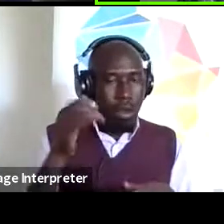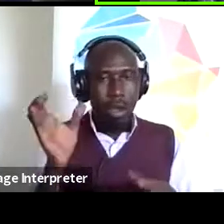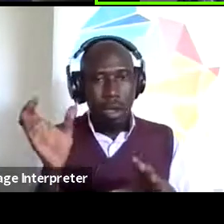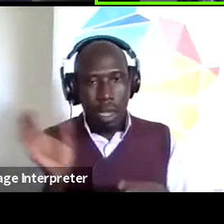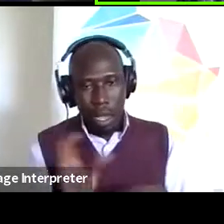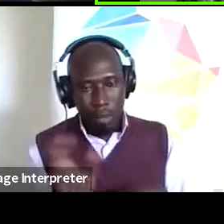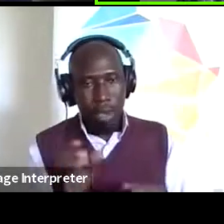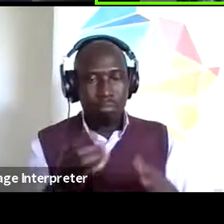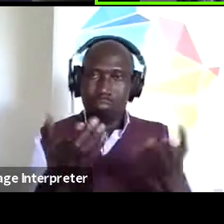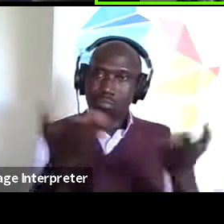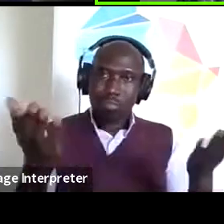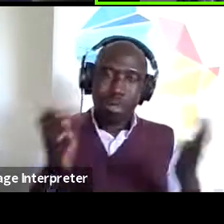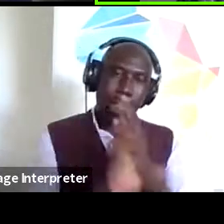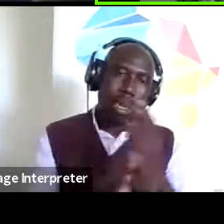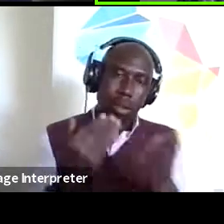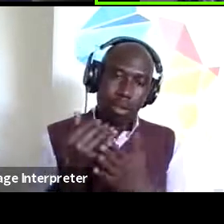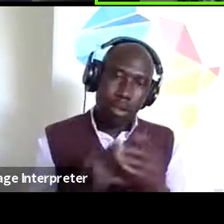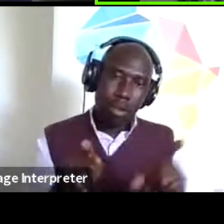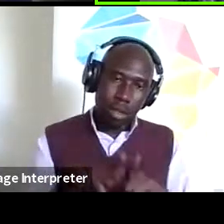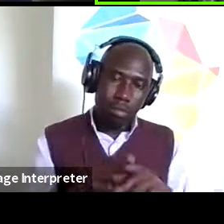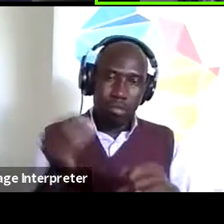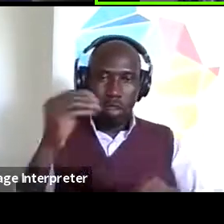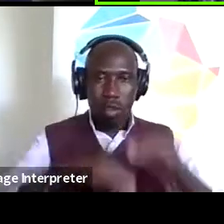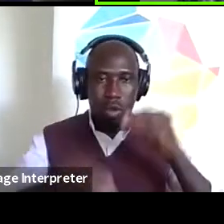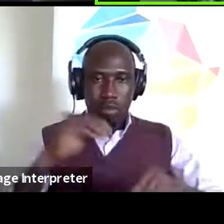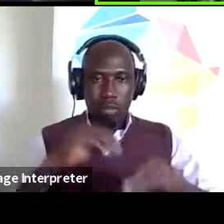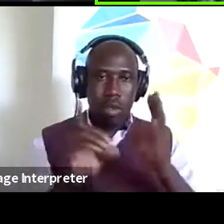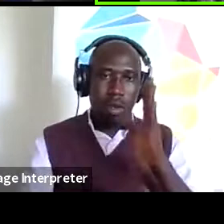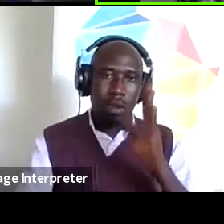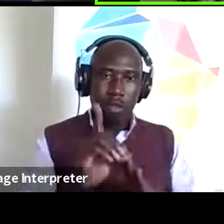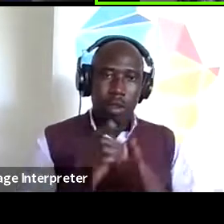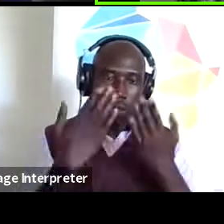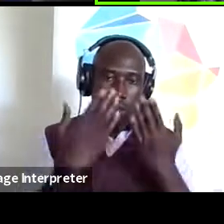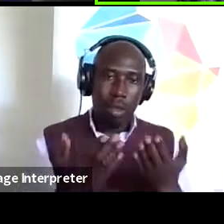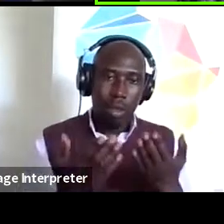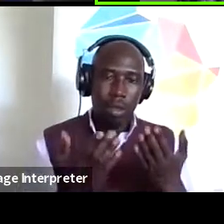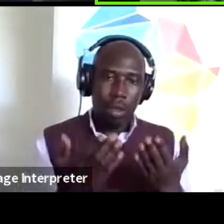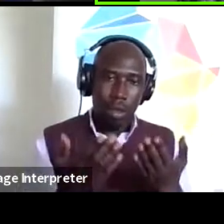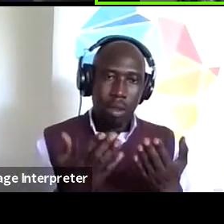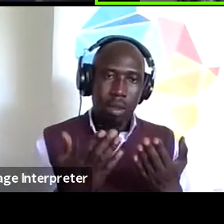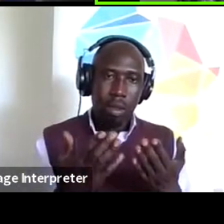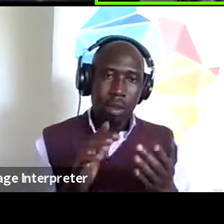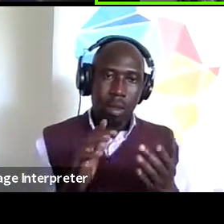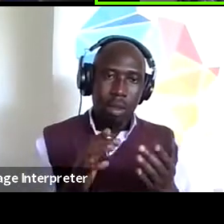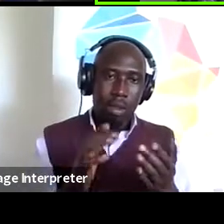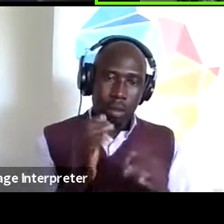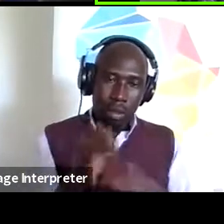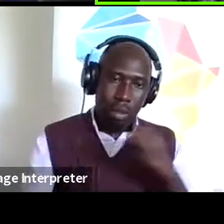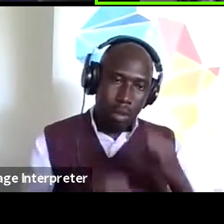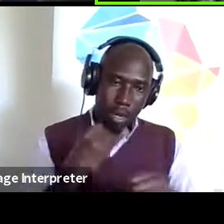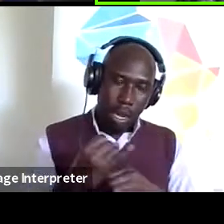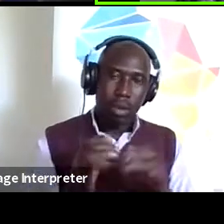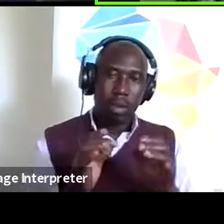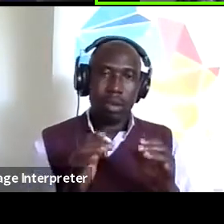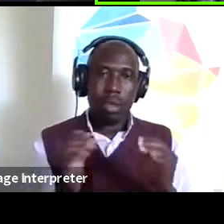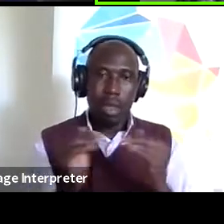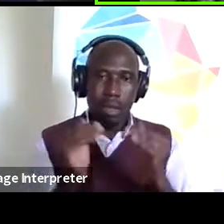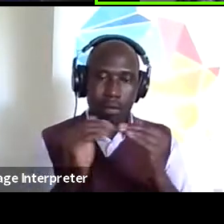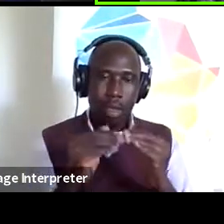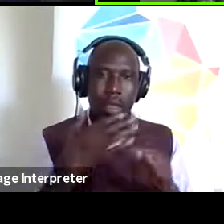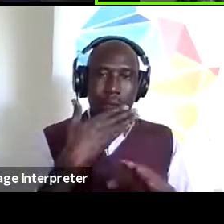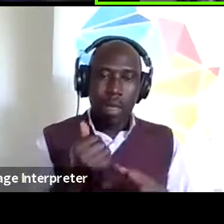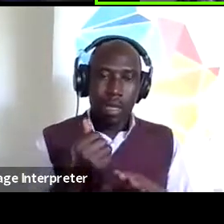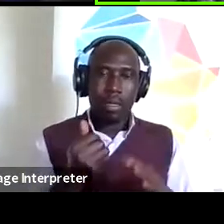around the countries, because that would also contribute to developing international standards and best practices for